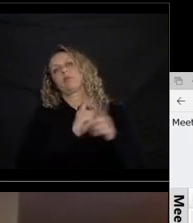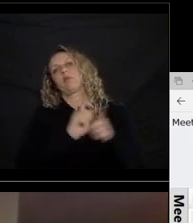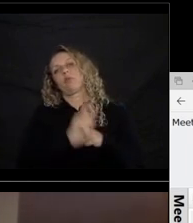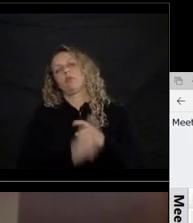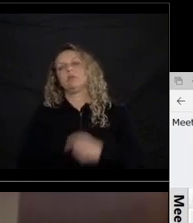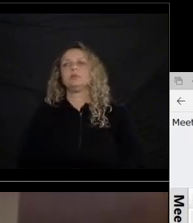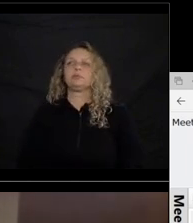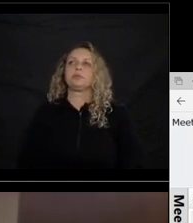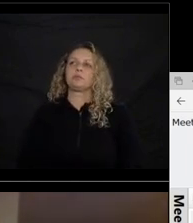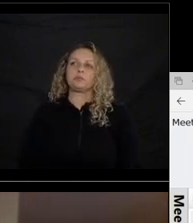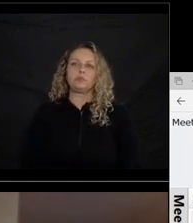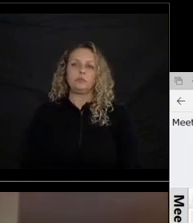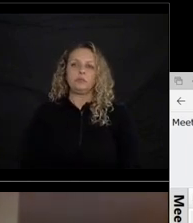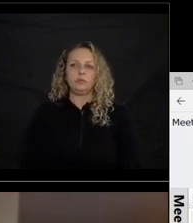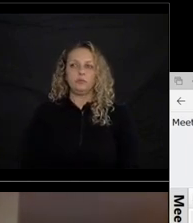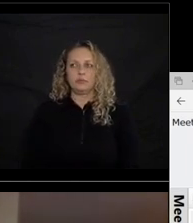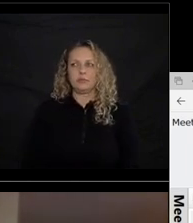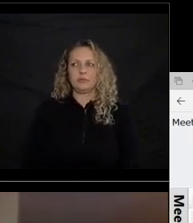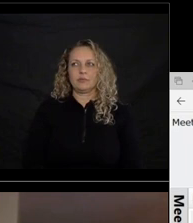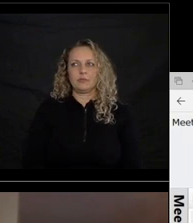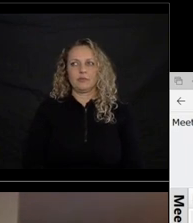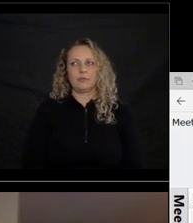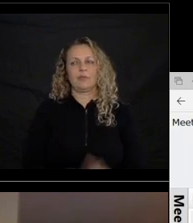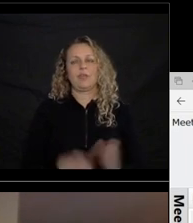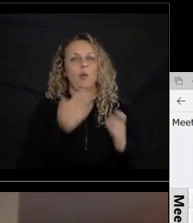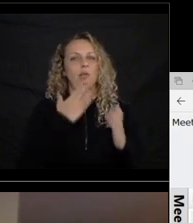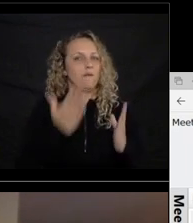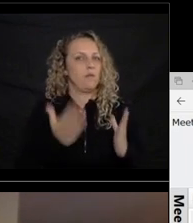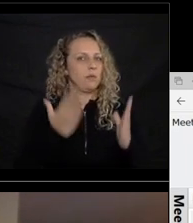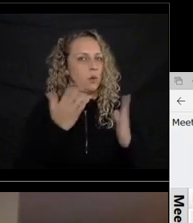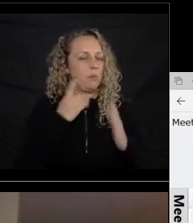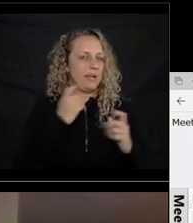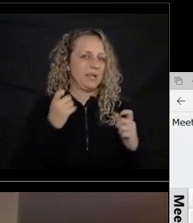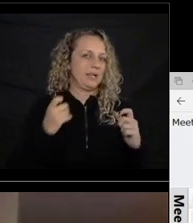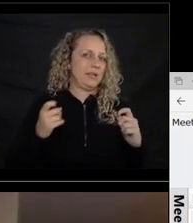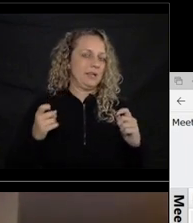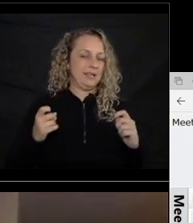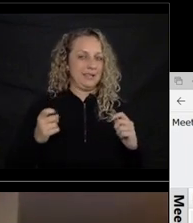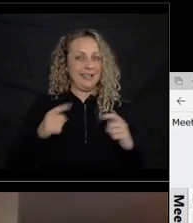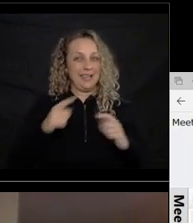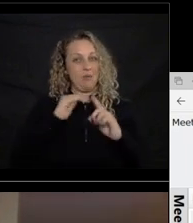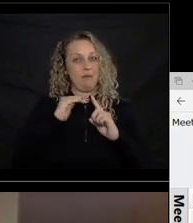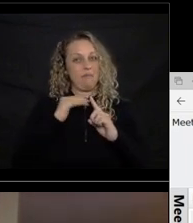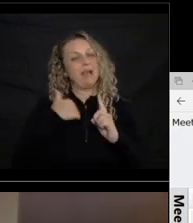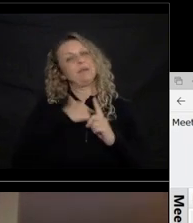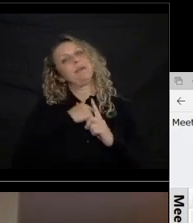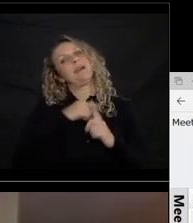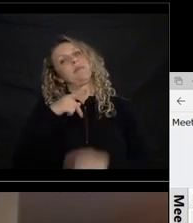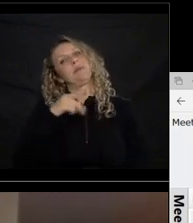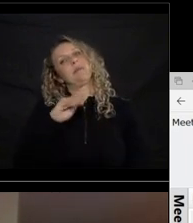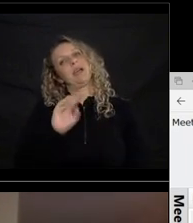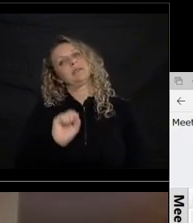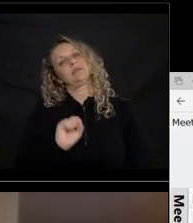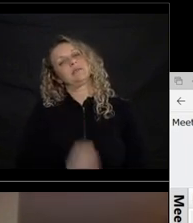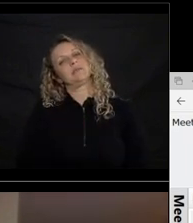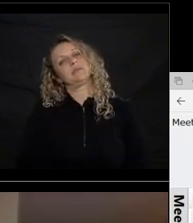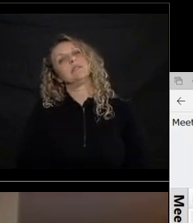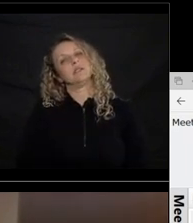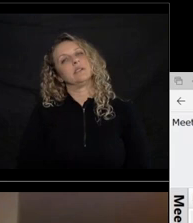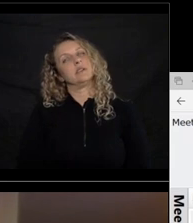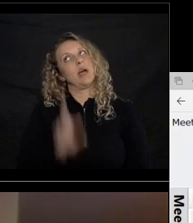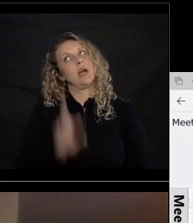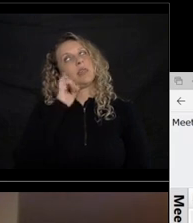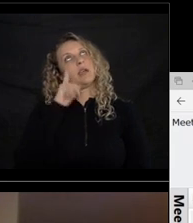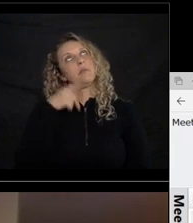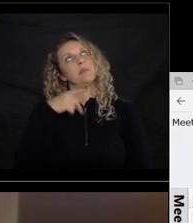yes. I just wanted to thank you for this proposal because it reminds me of PBS. If you think about